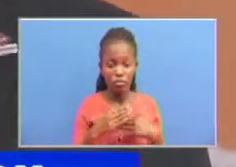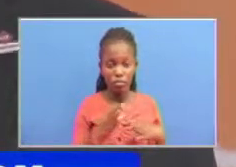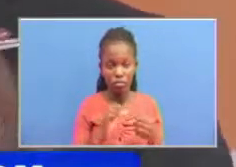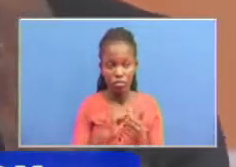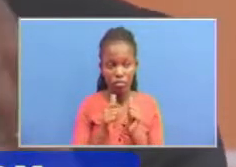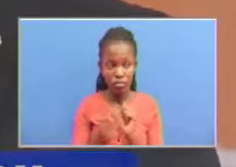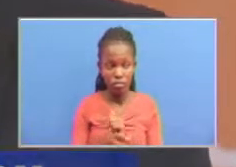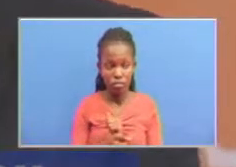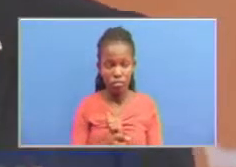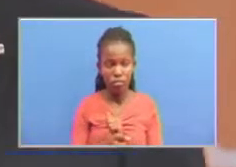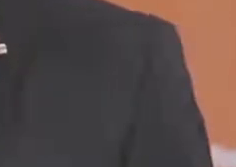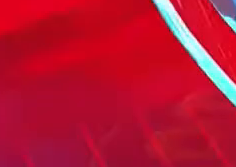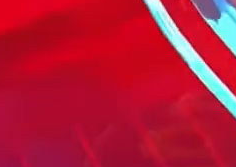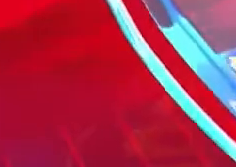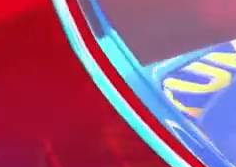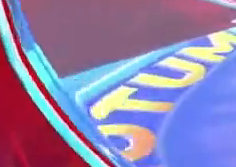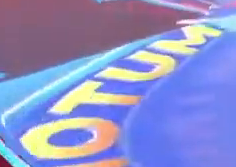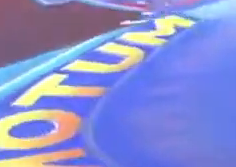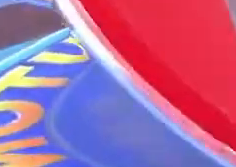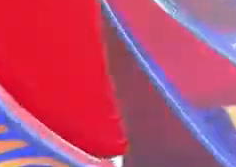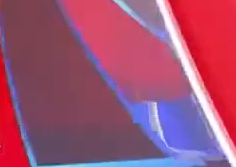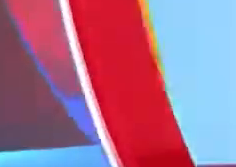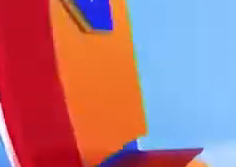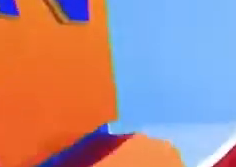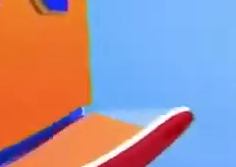cloud and within time.